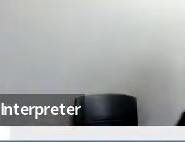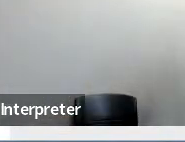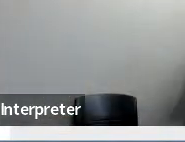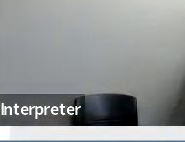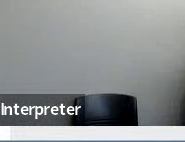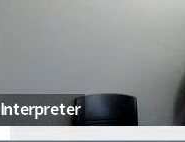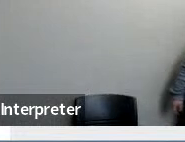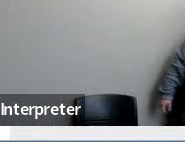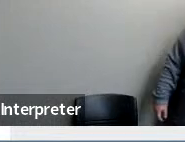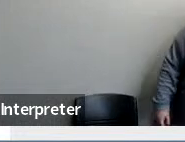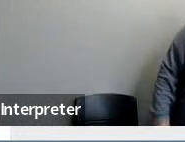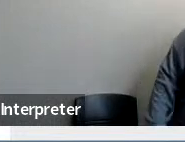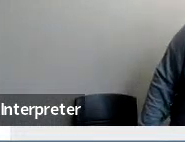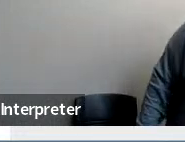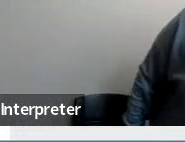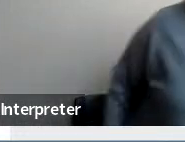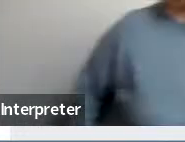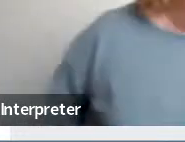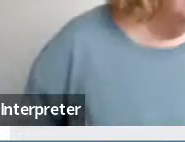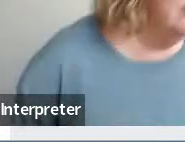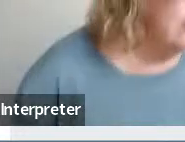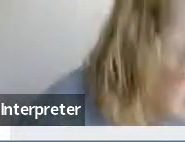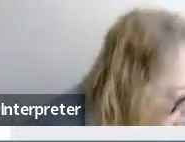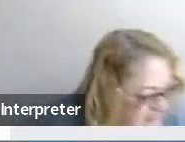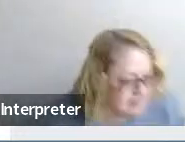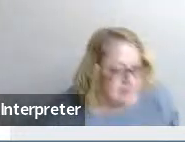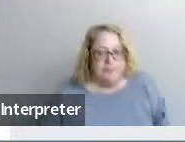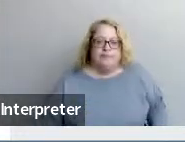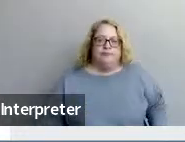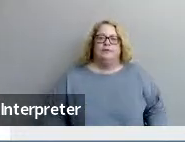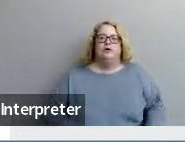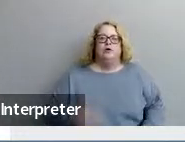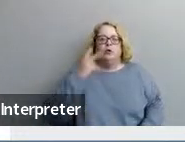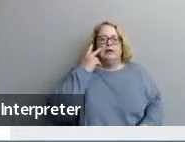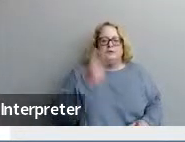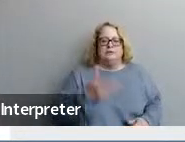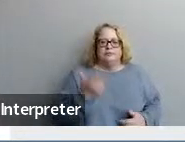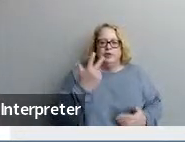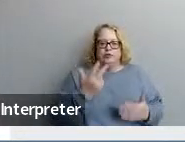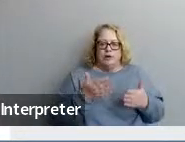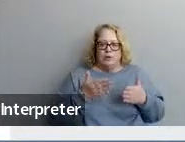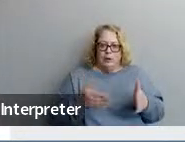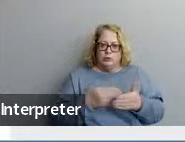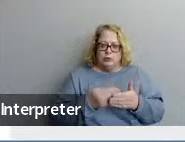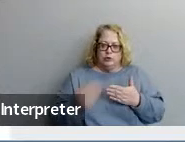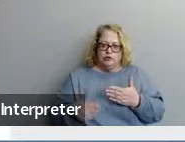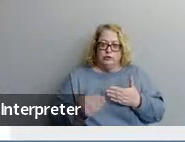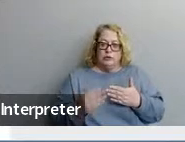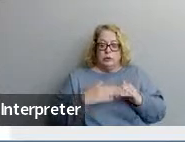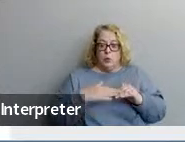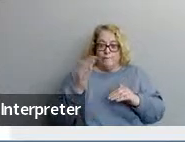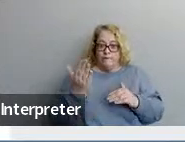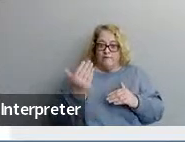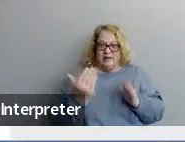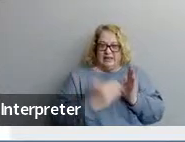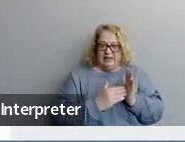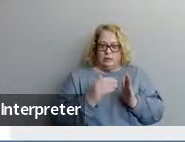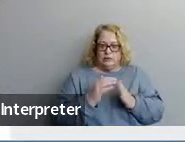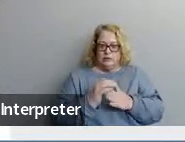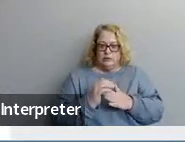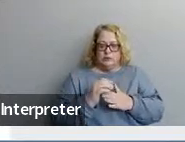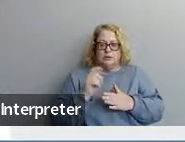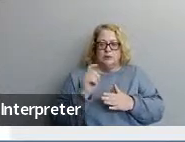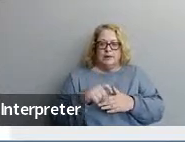we do in purchase items. So you'll see that anything over $15,000 has to do, and it must be a sealed